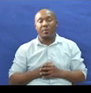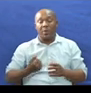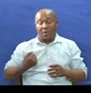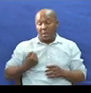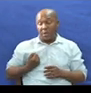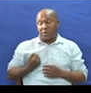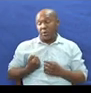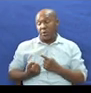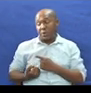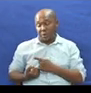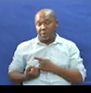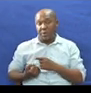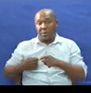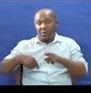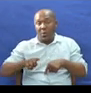She walked